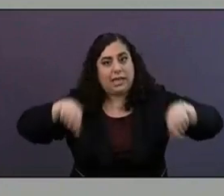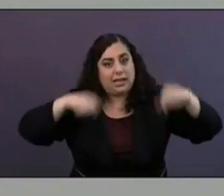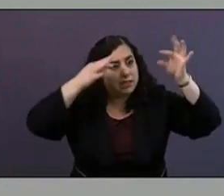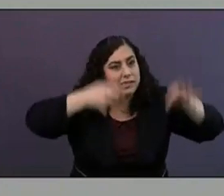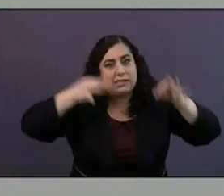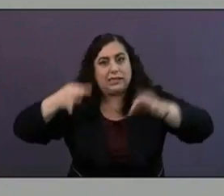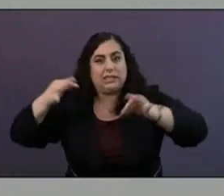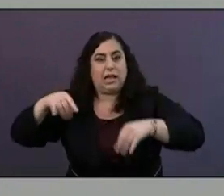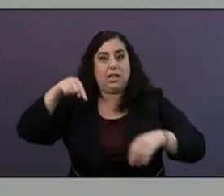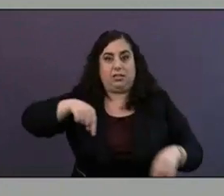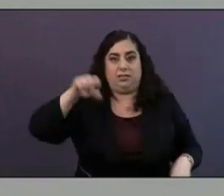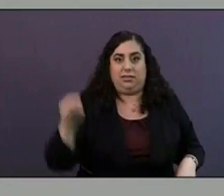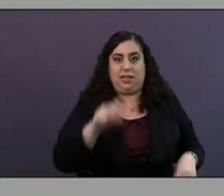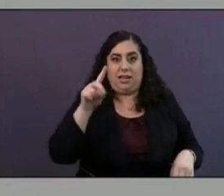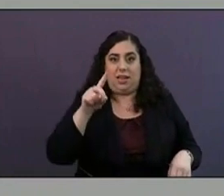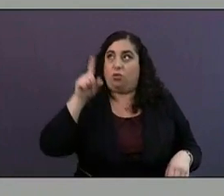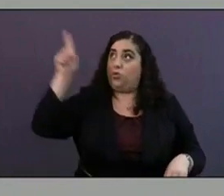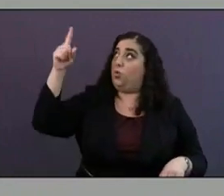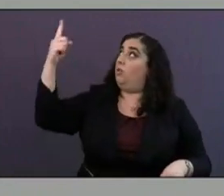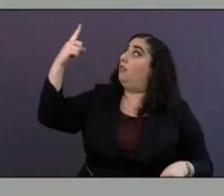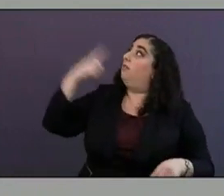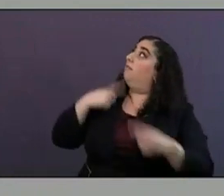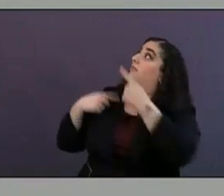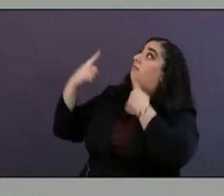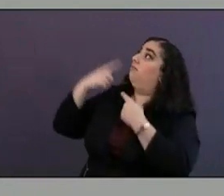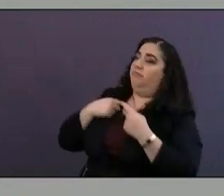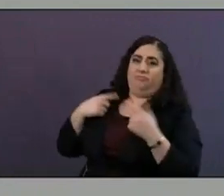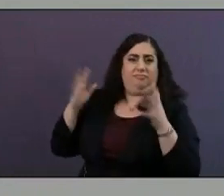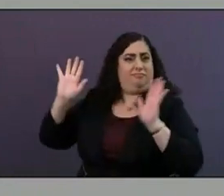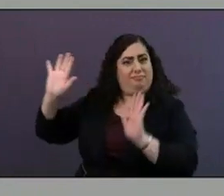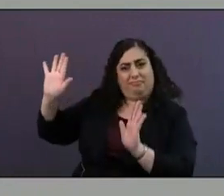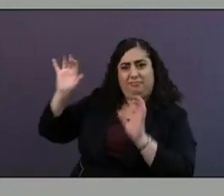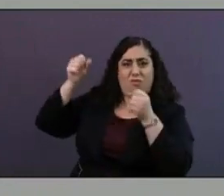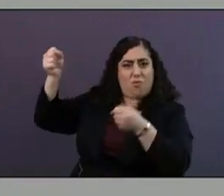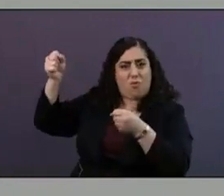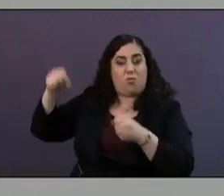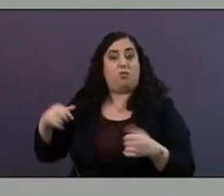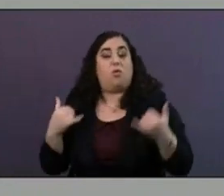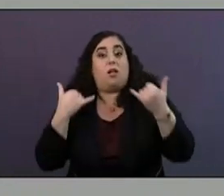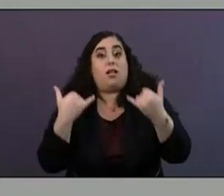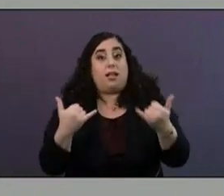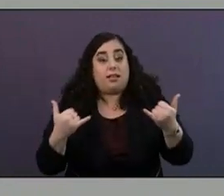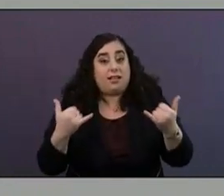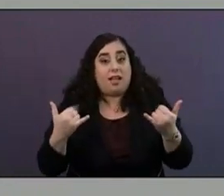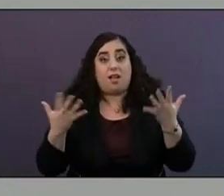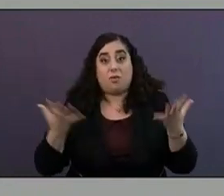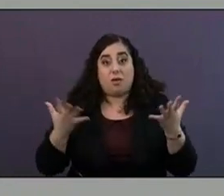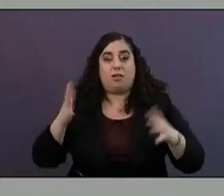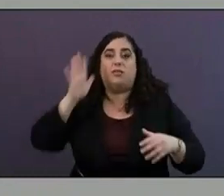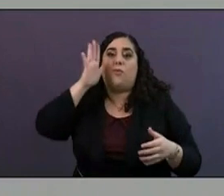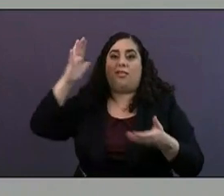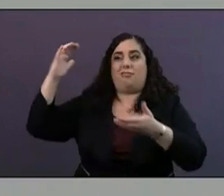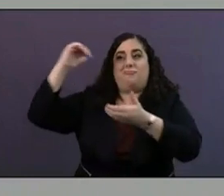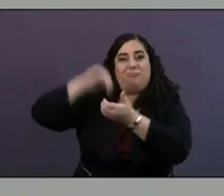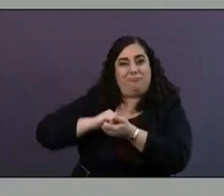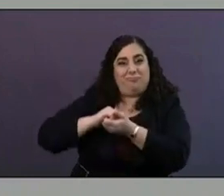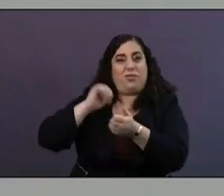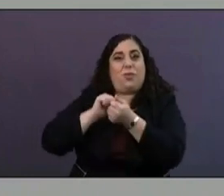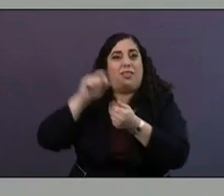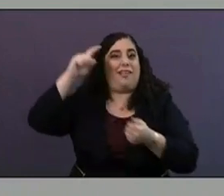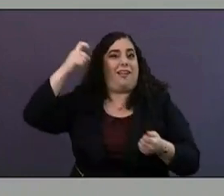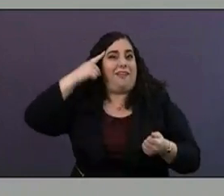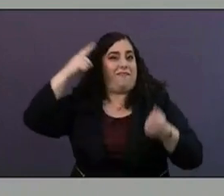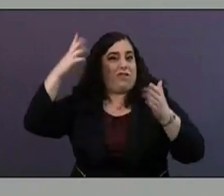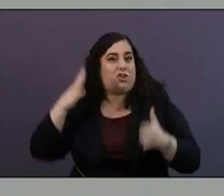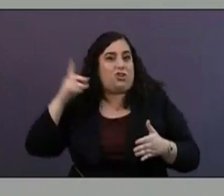reopenings. And until that happens, we're going to be working very aggressively, as we had with the governor, to position our